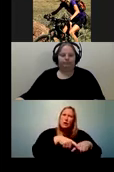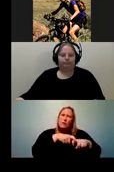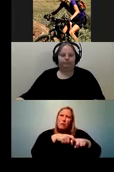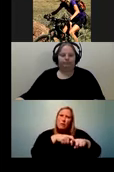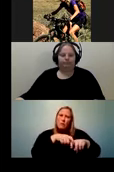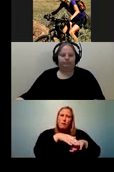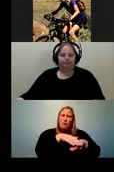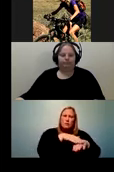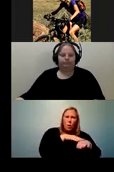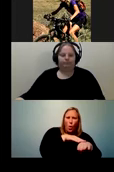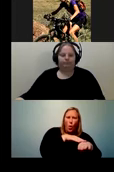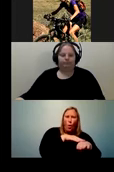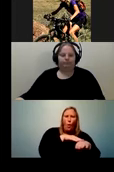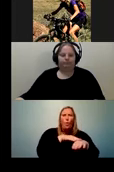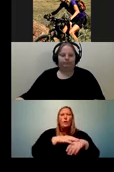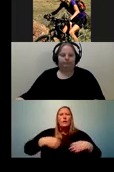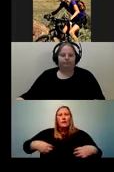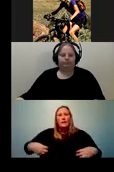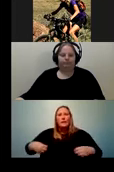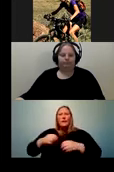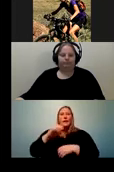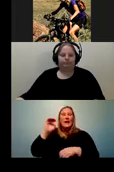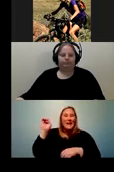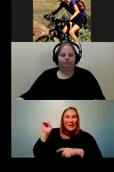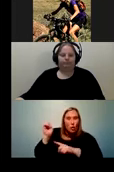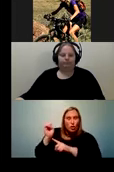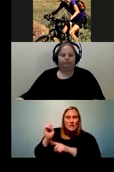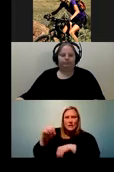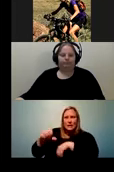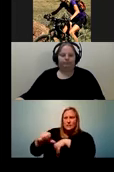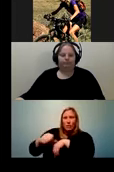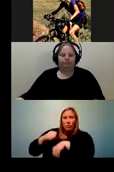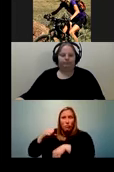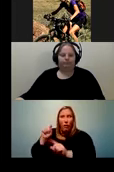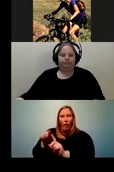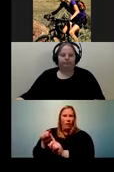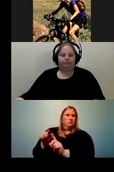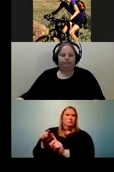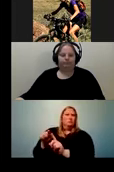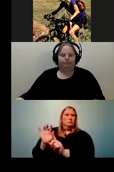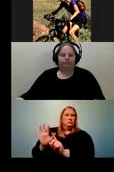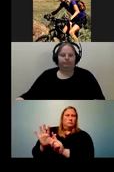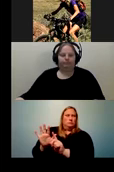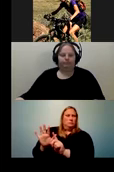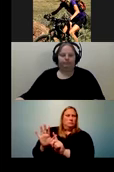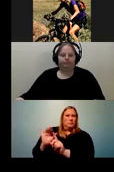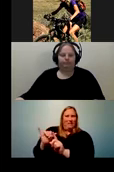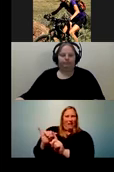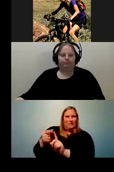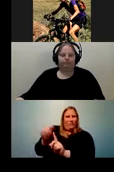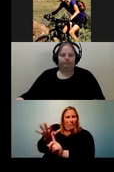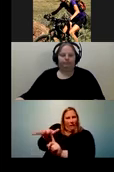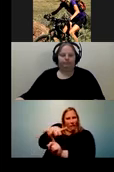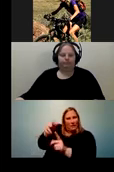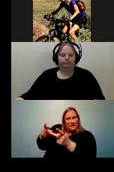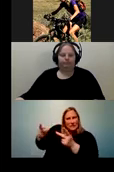cognitive unconscious. Emergencies and threats are alerted to us from our cognitive unconscious, our